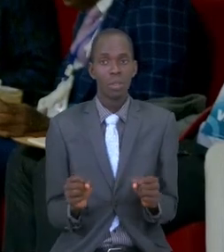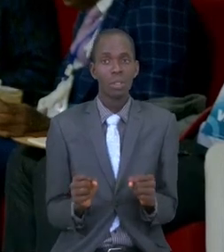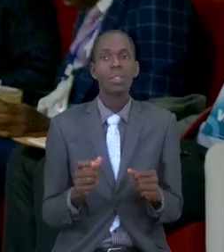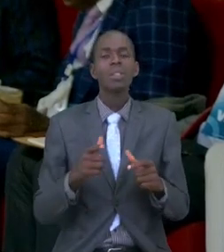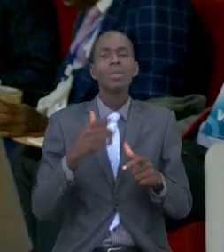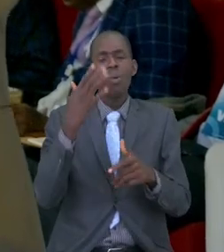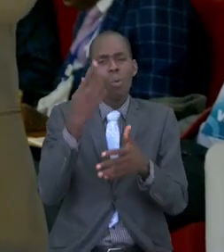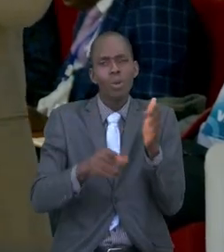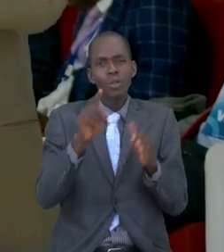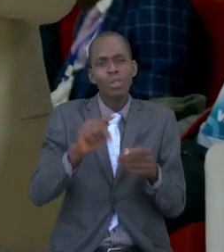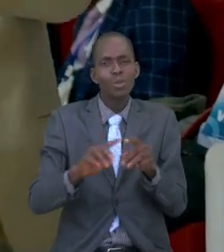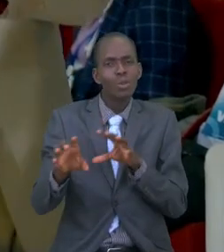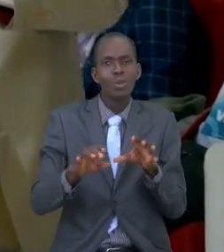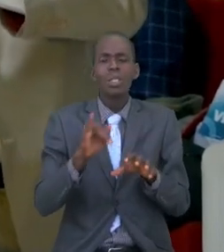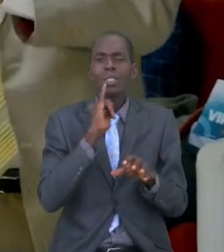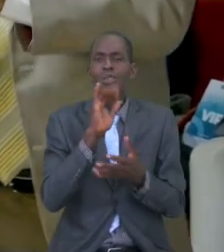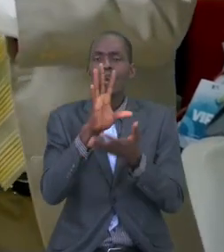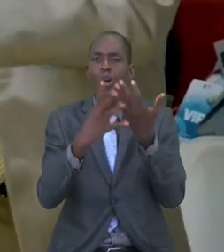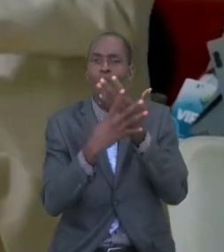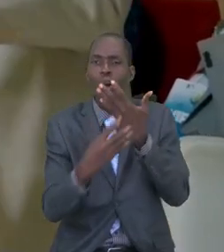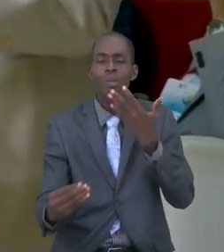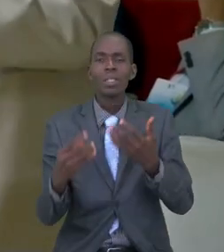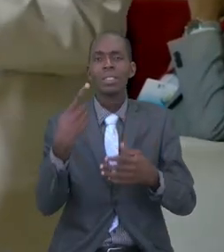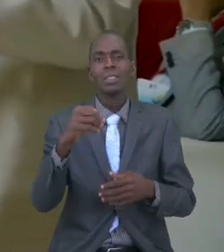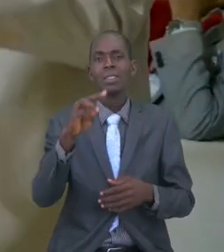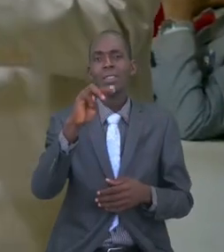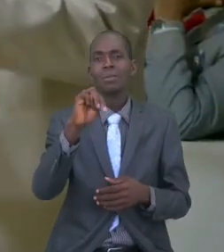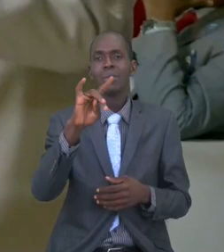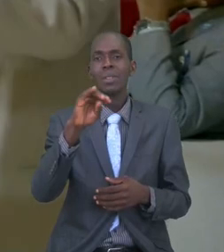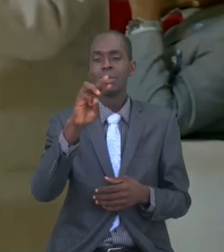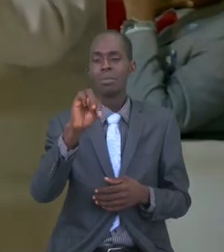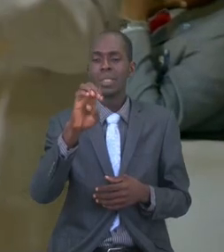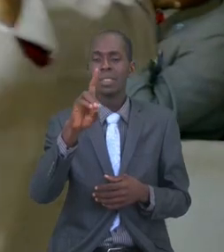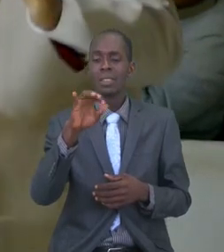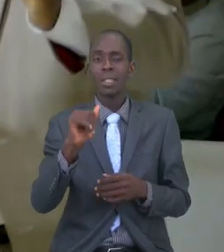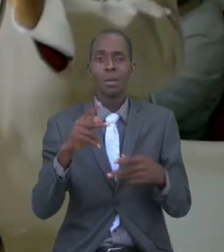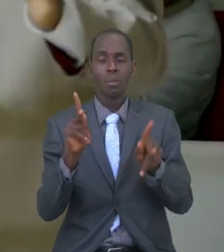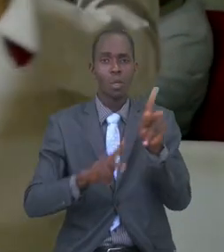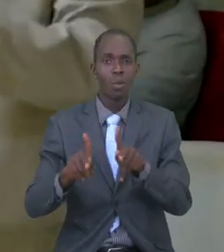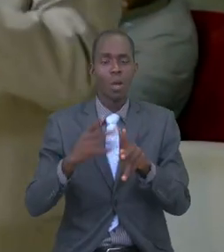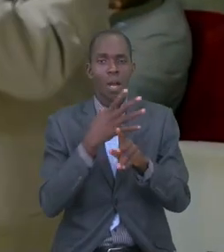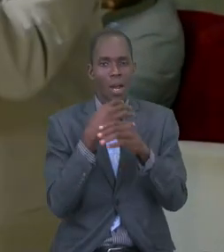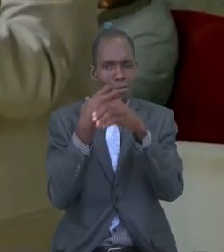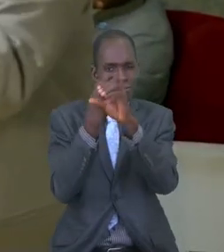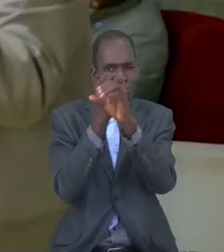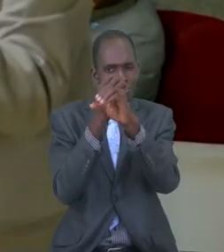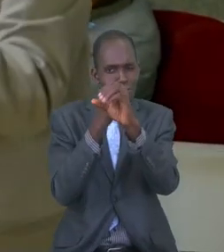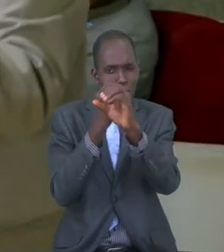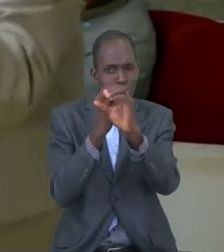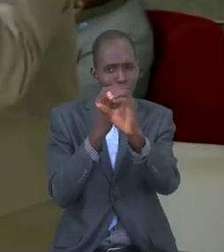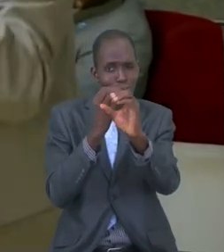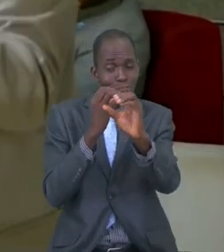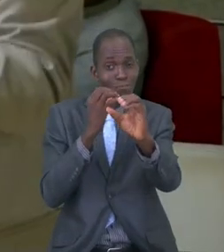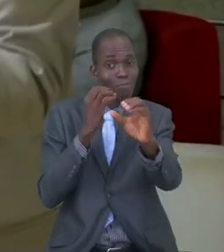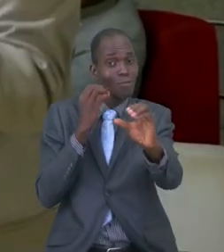media people do, and let that picture go back and go back and go back until you cannot